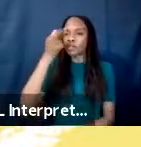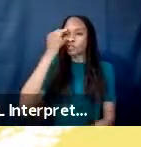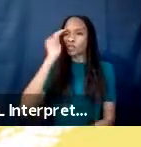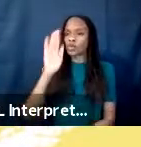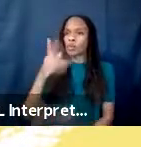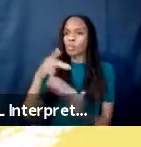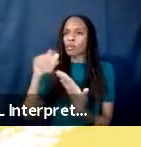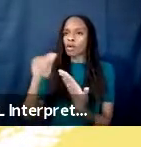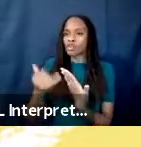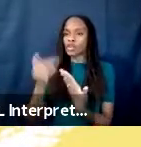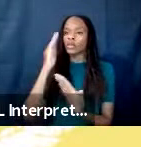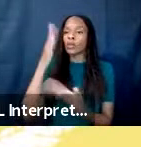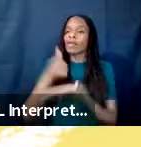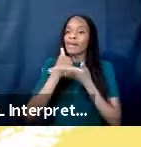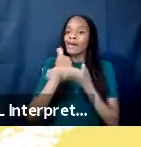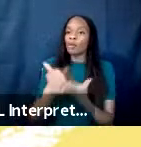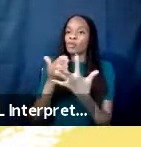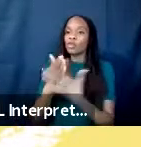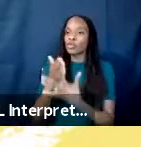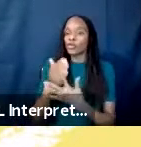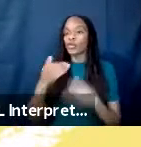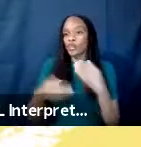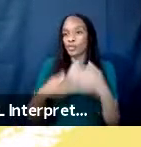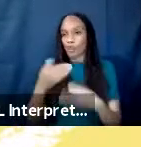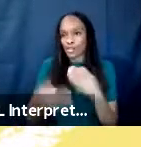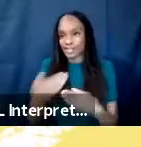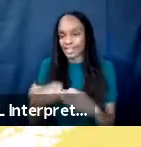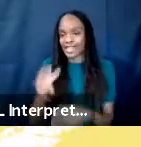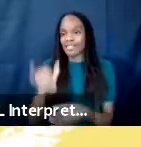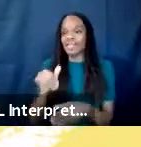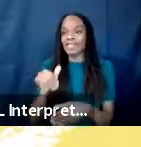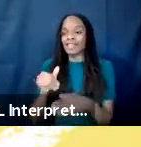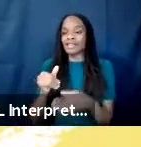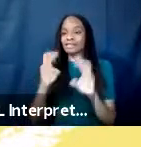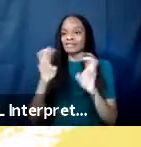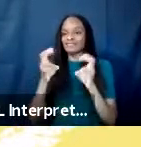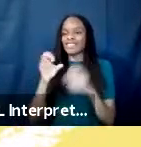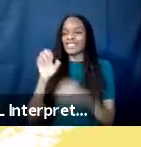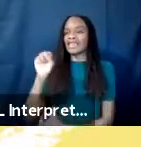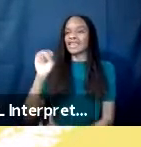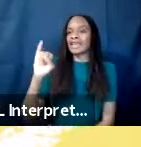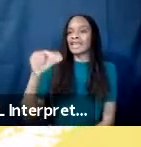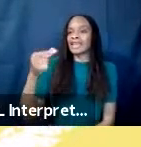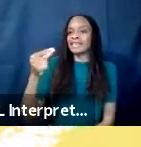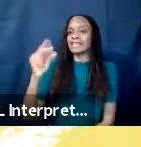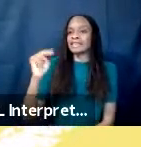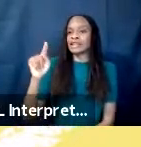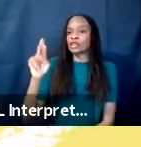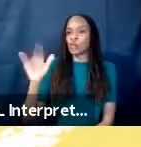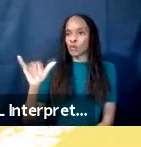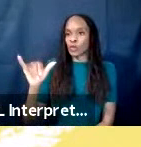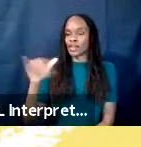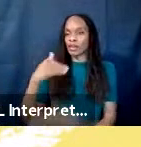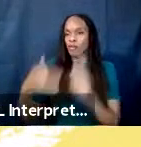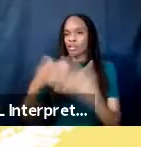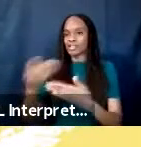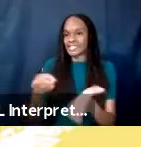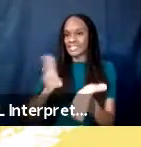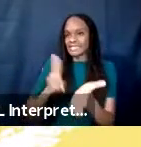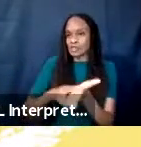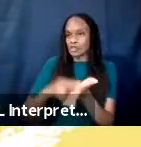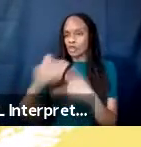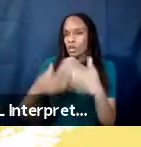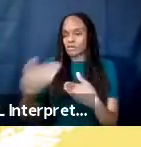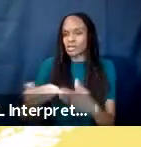going to help you through the process, and it is known as the signatory process, but please know that you are not alone going through this process.